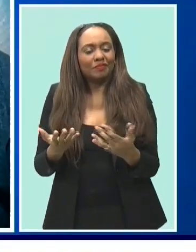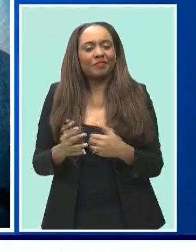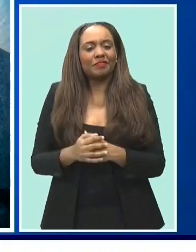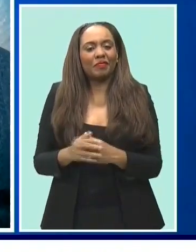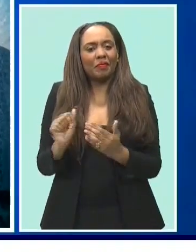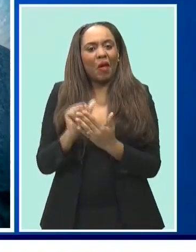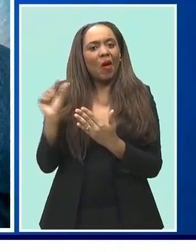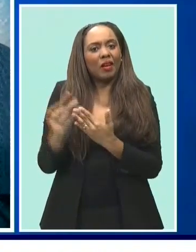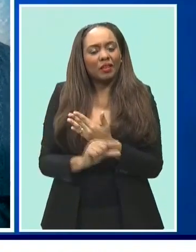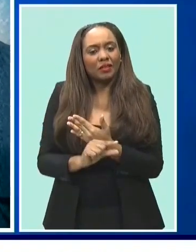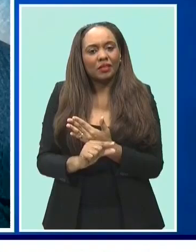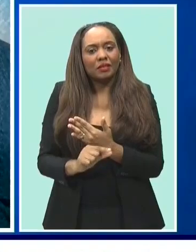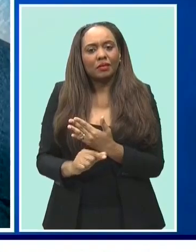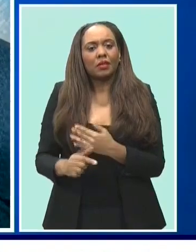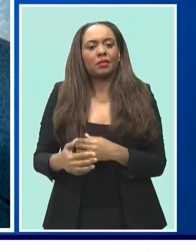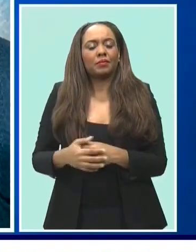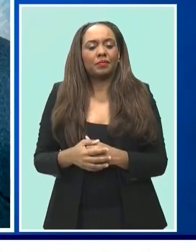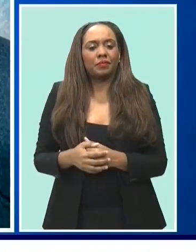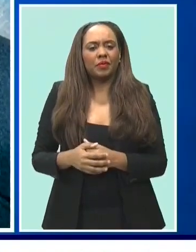of the volume of rain